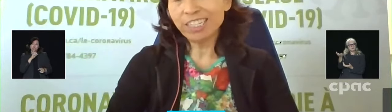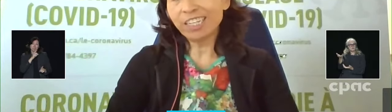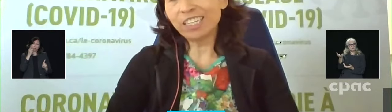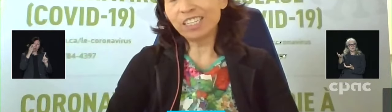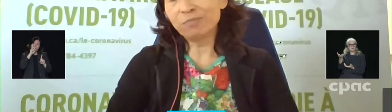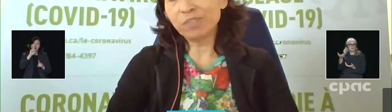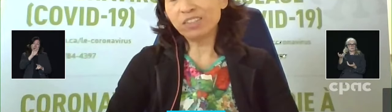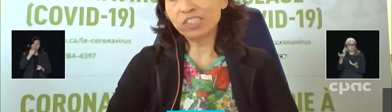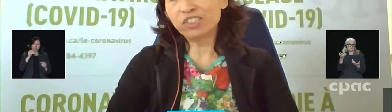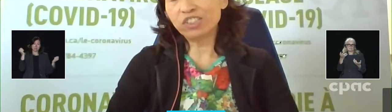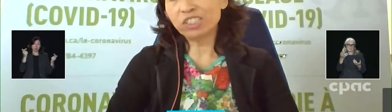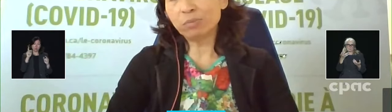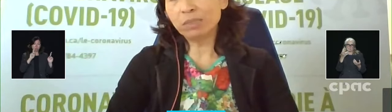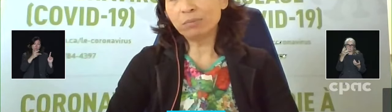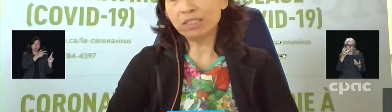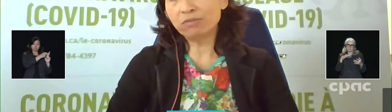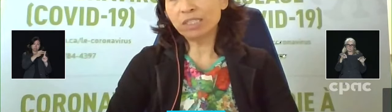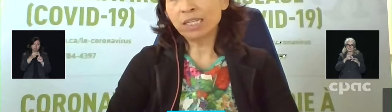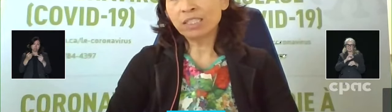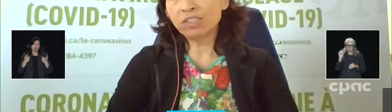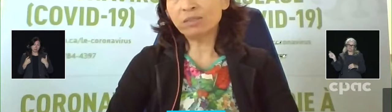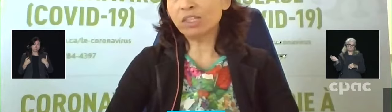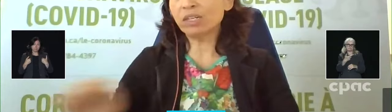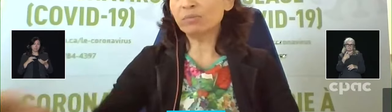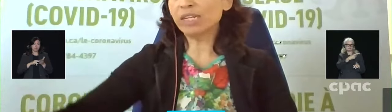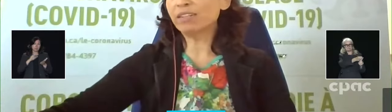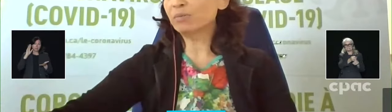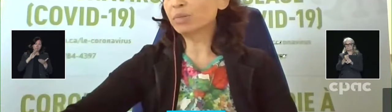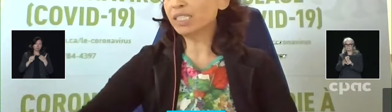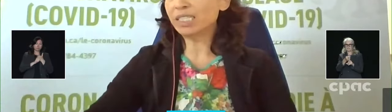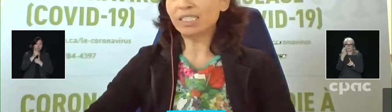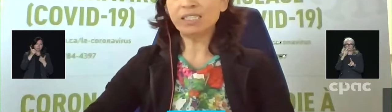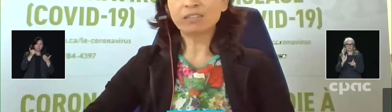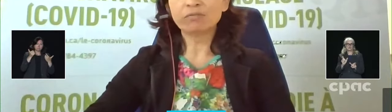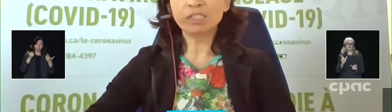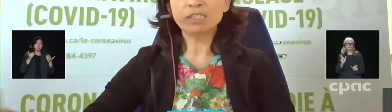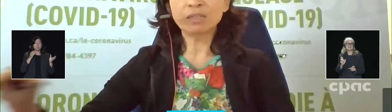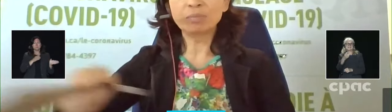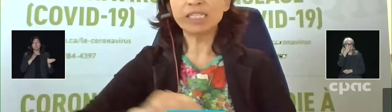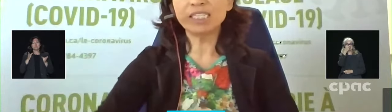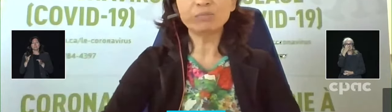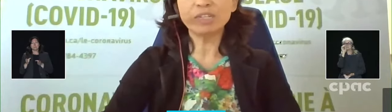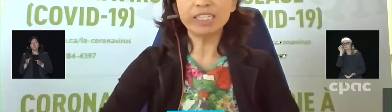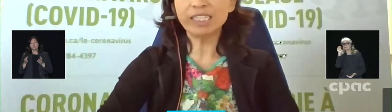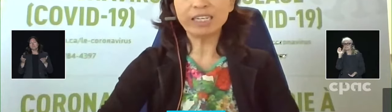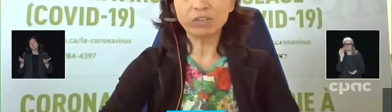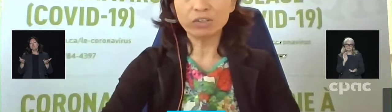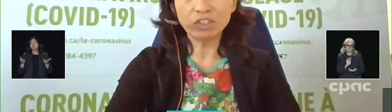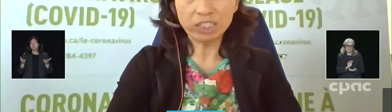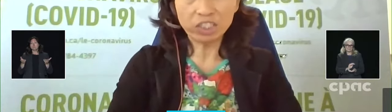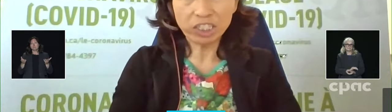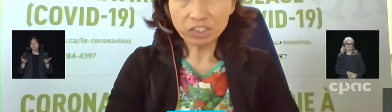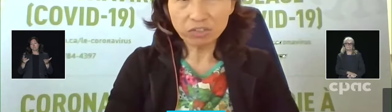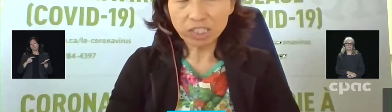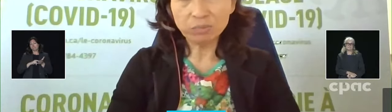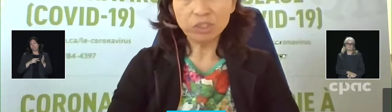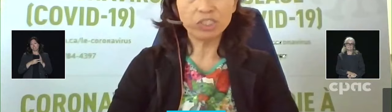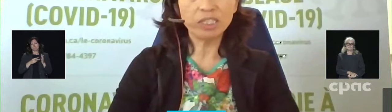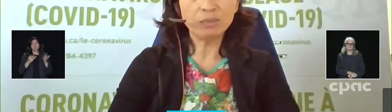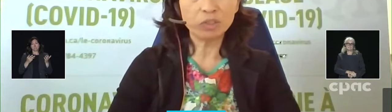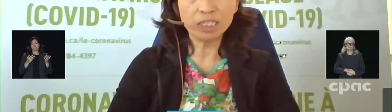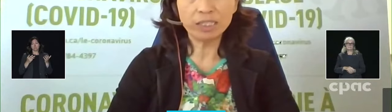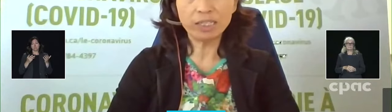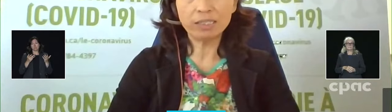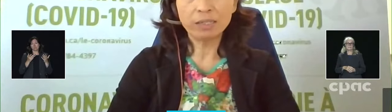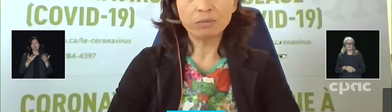for in order to just minimize risk. So is it not about completely breaking down all chains of